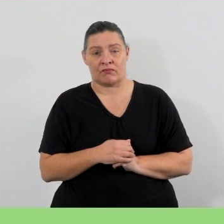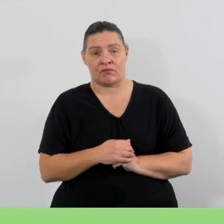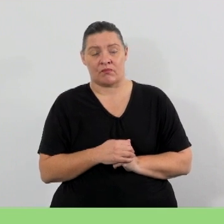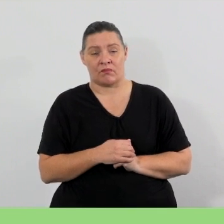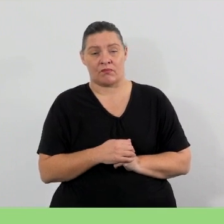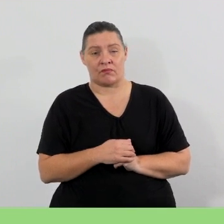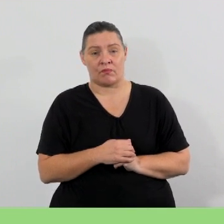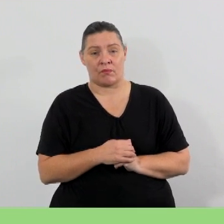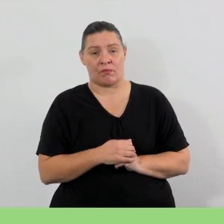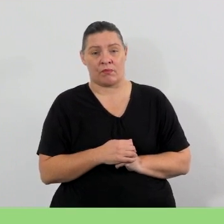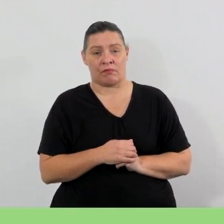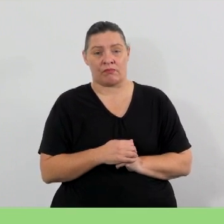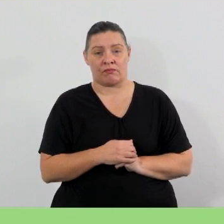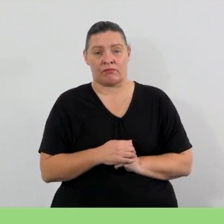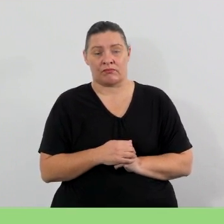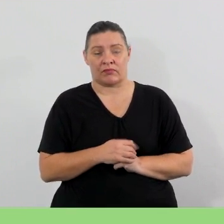have